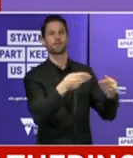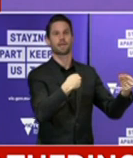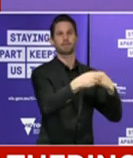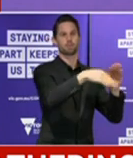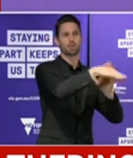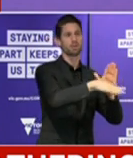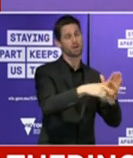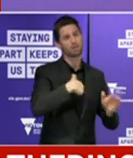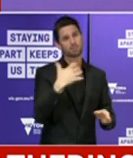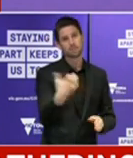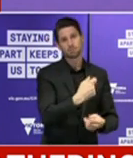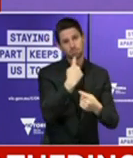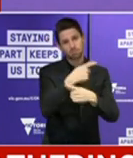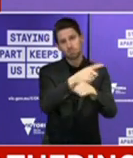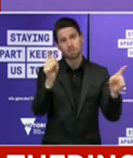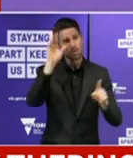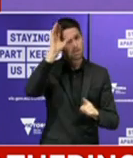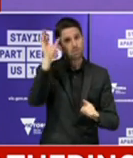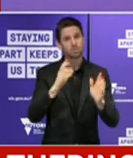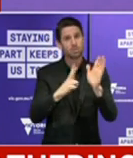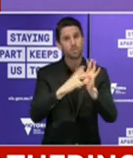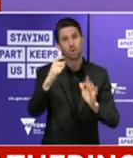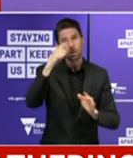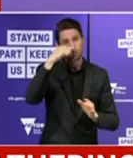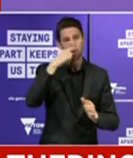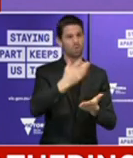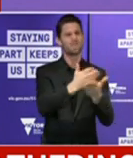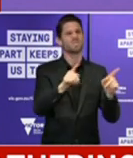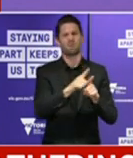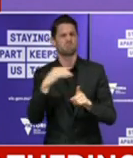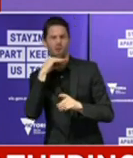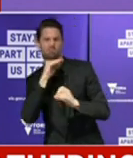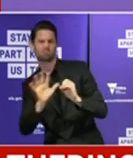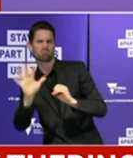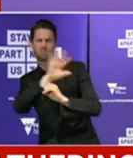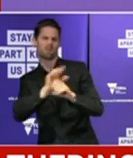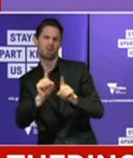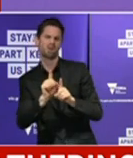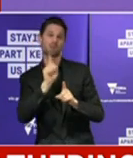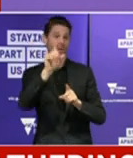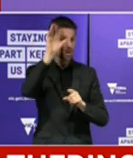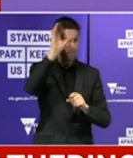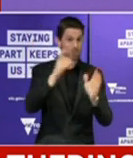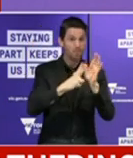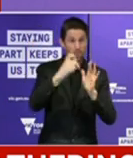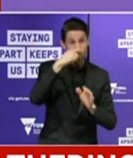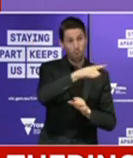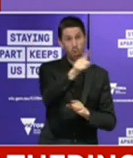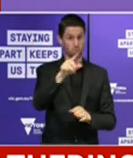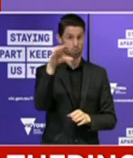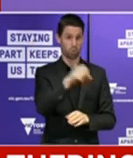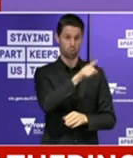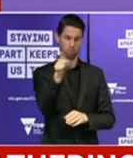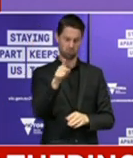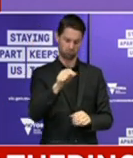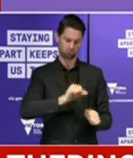again, every regional Victorian, just like every Melburnian, but every regional Victorian can be proud that we've